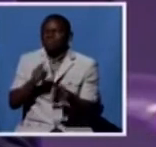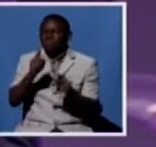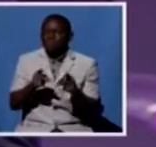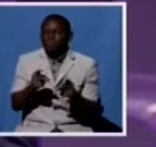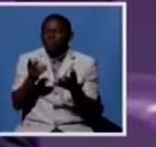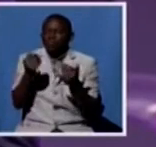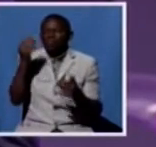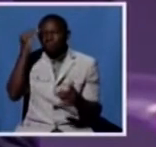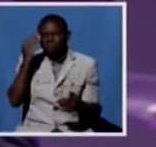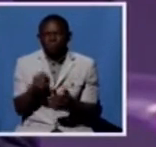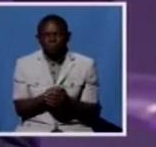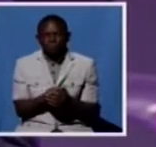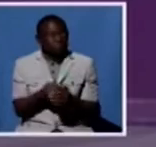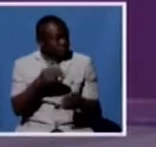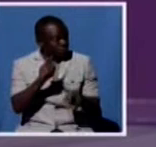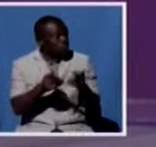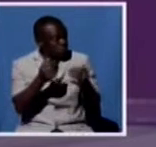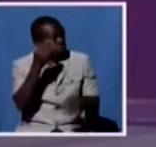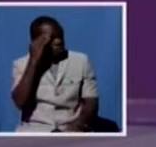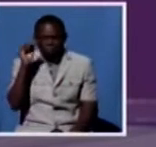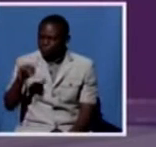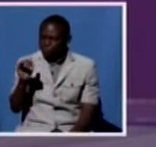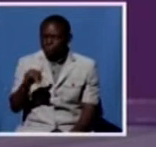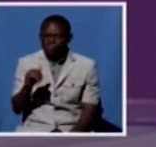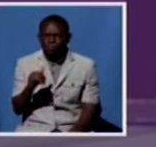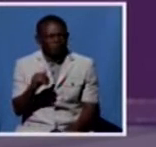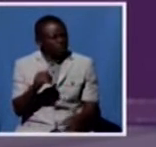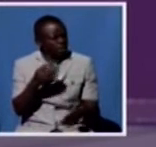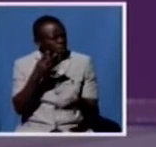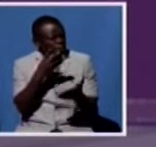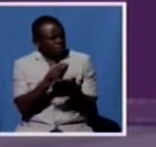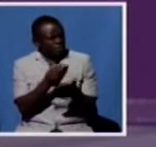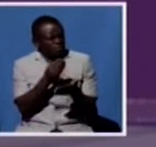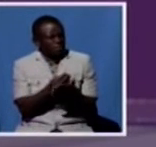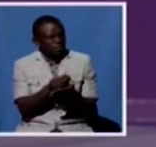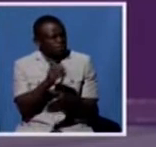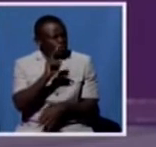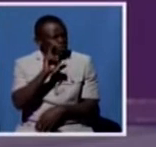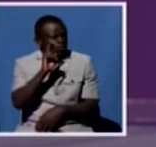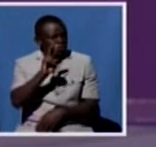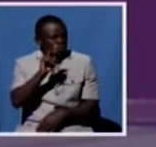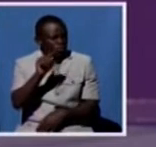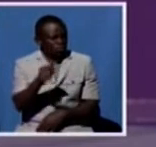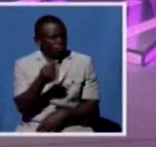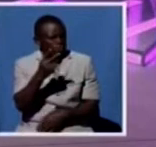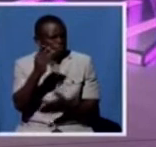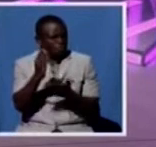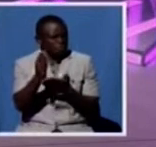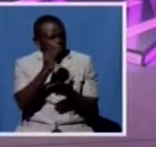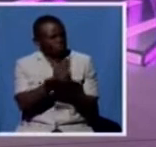to hold you accountable. Yes, I'm going to ask you, a total of 2.2 billion kwacha has been collected from the toll station since 2013 to date.